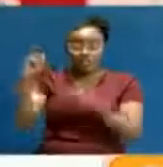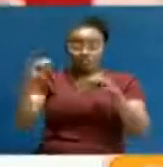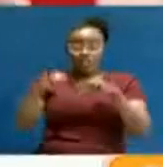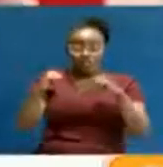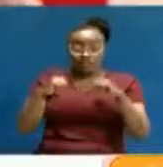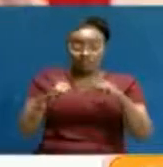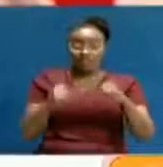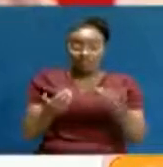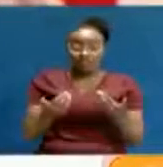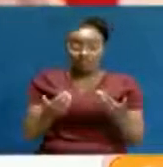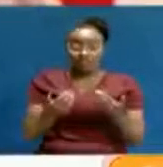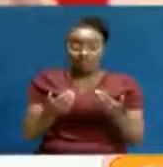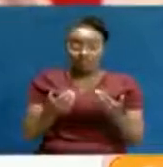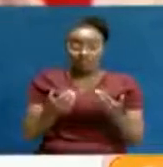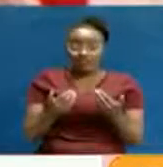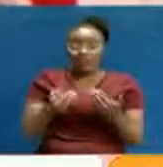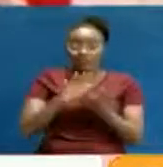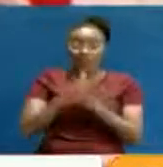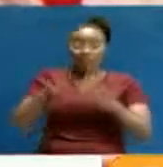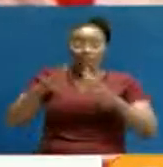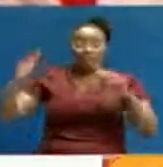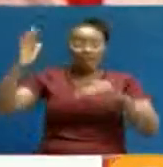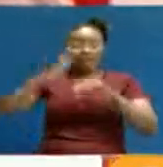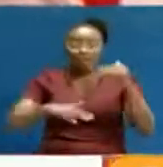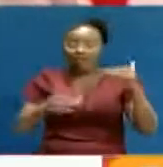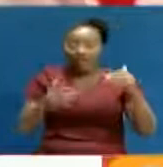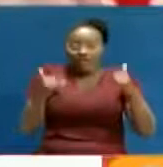potentially can be much bigger than they are.